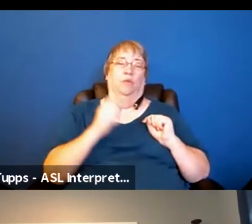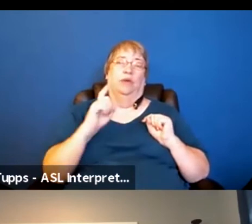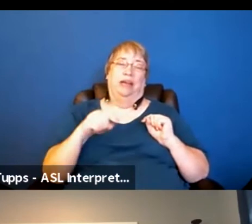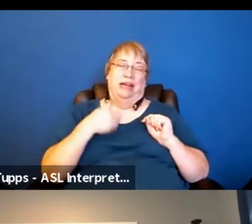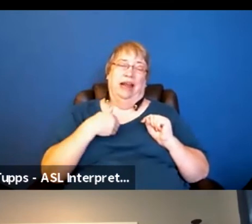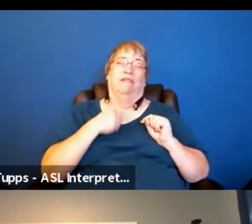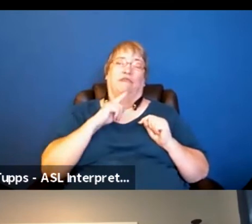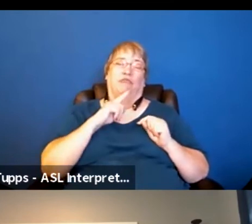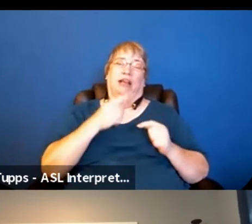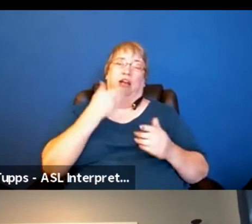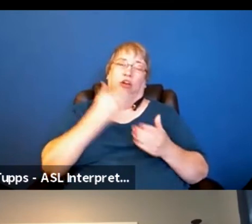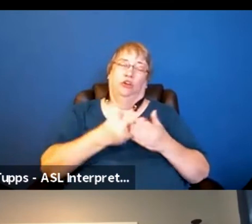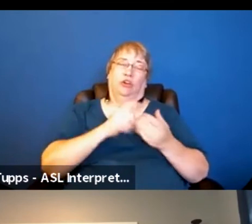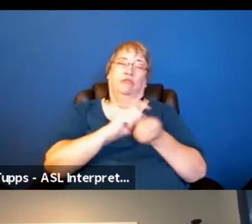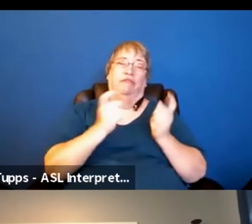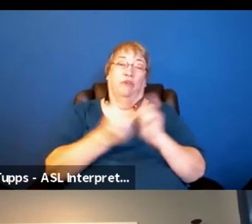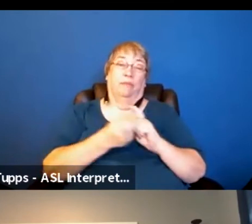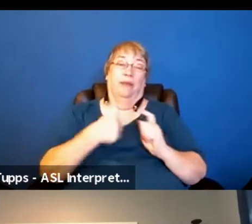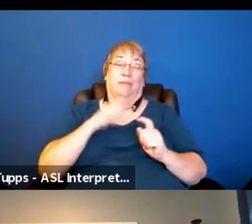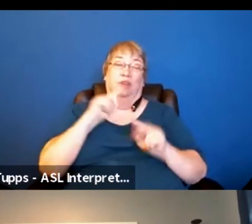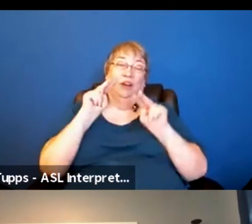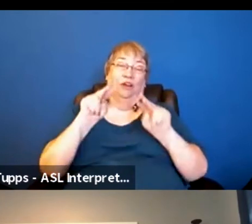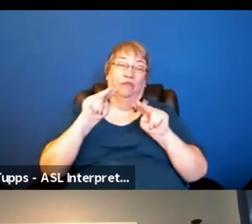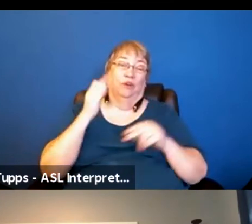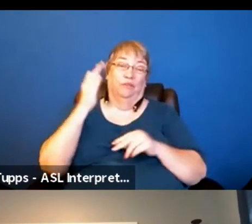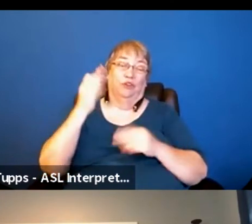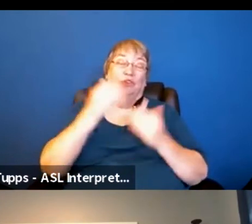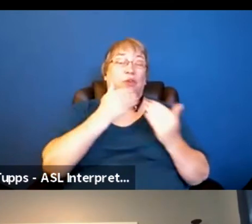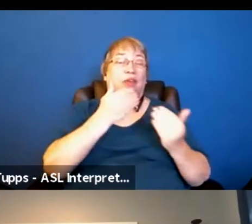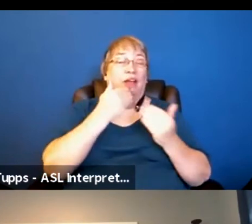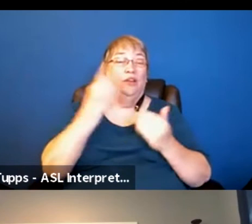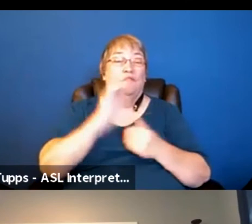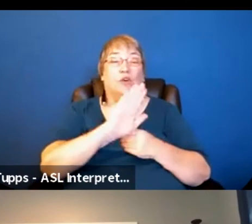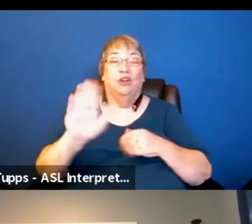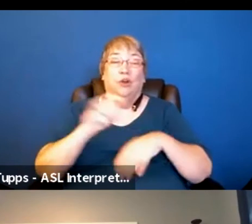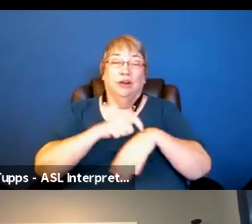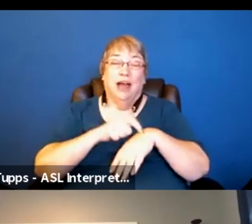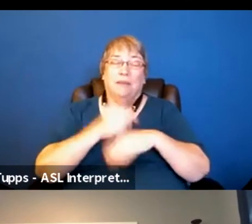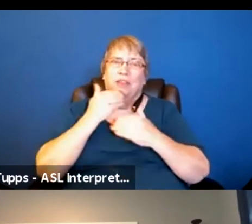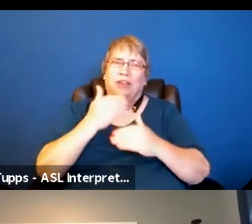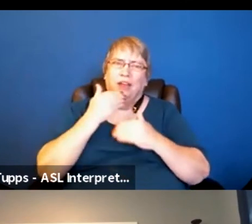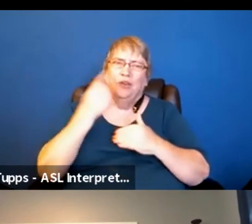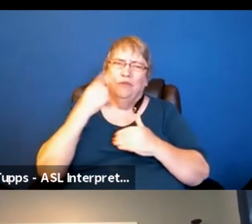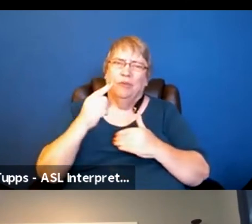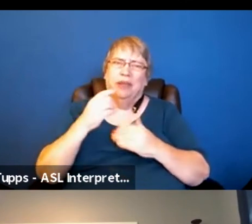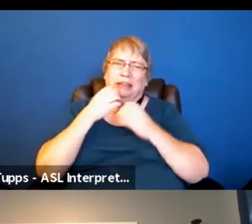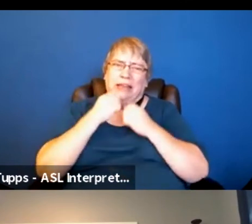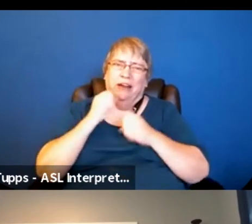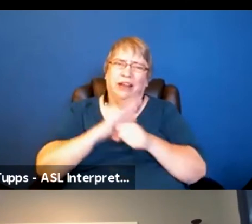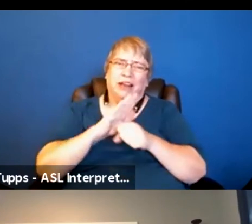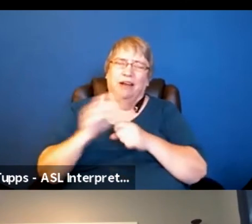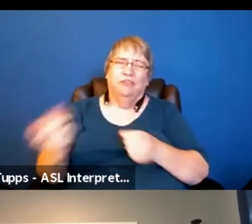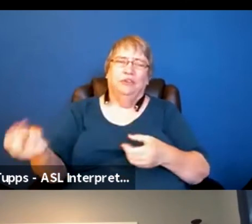eager to see where we can go in the coming years. So thanks, everybody. Thanks for your time. Thanks for caring enough to come and listen and ask questions.